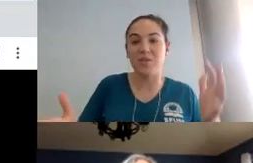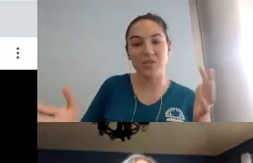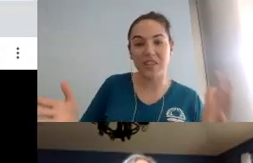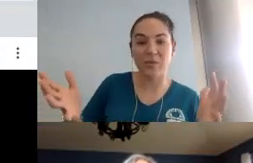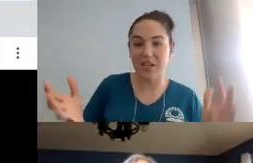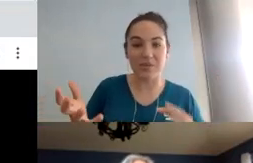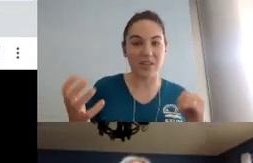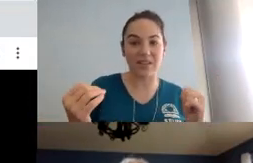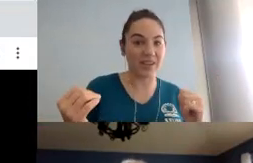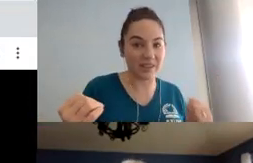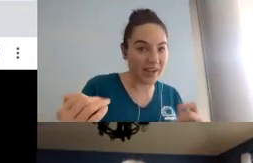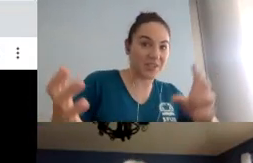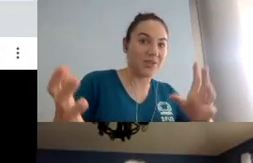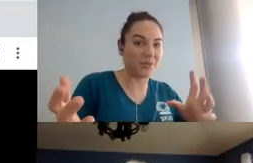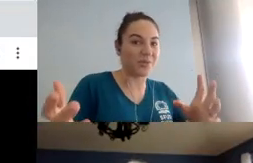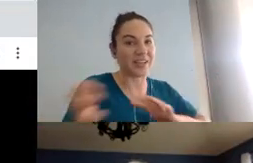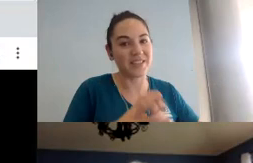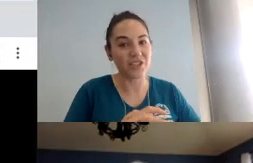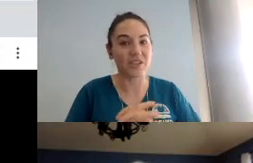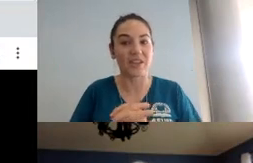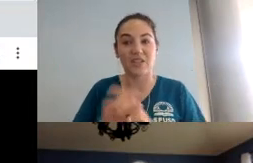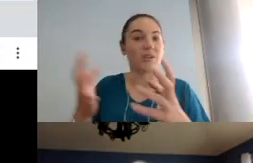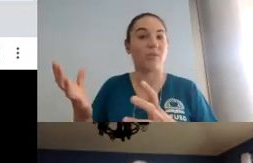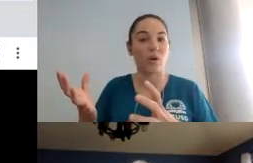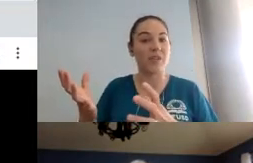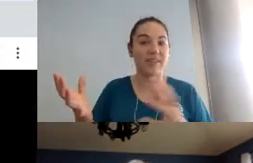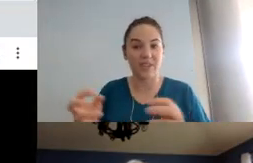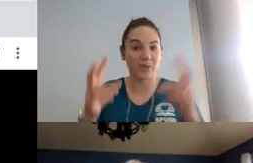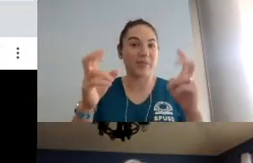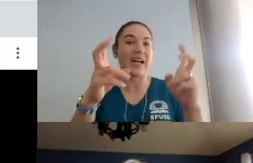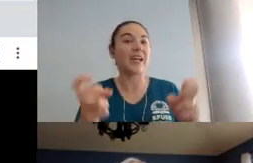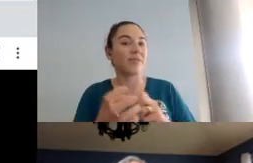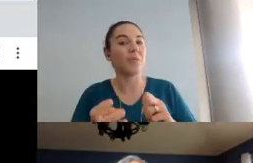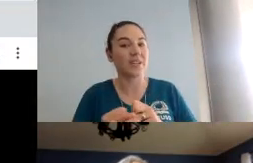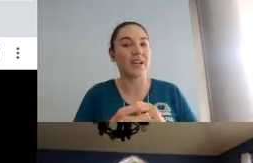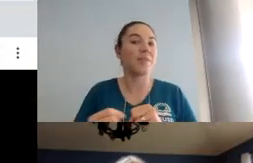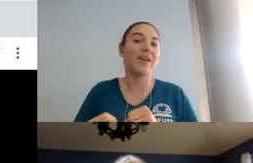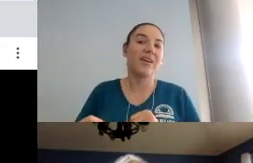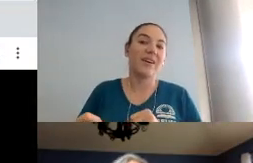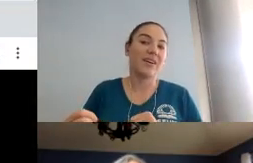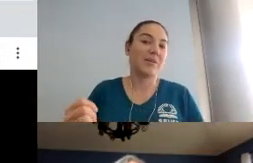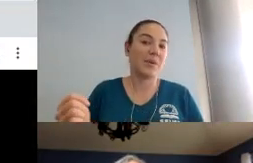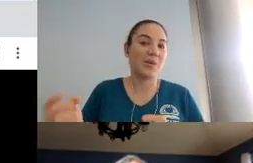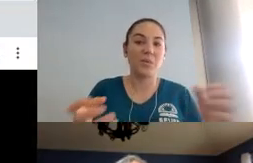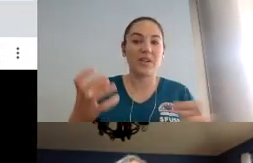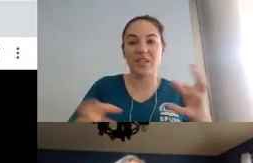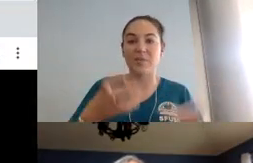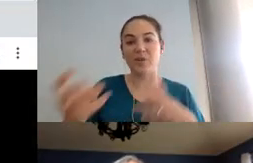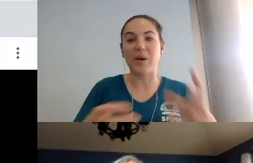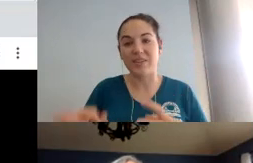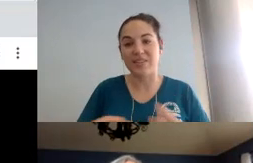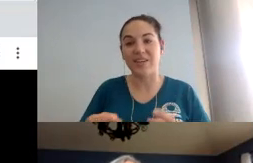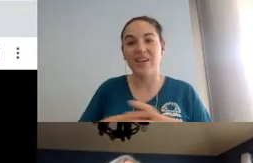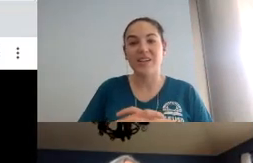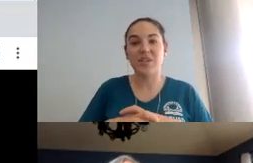what do students do if they need more time? Do they ask you nicely? Is there a form they fill out to apply for more time? What is going to be